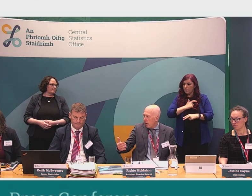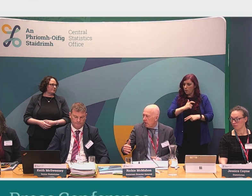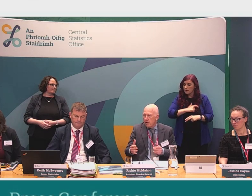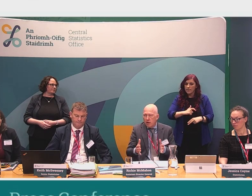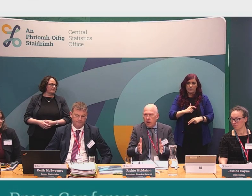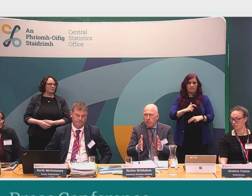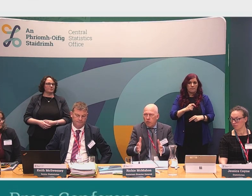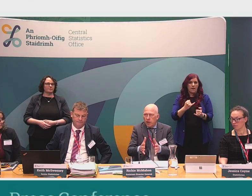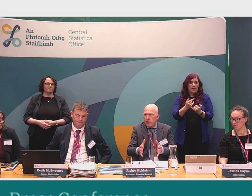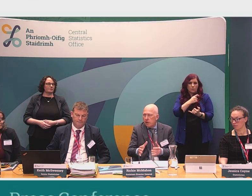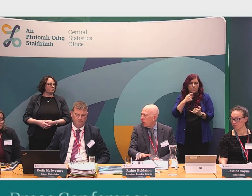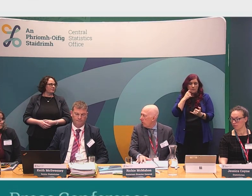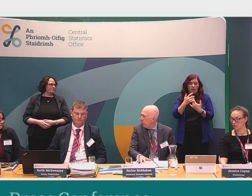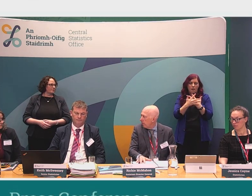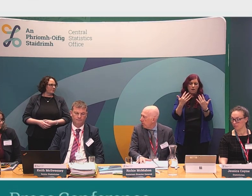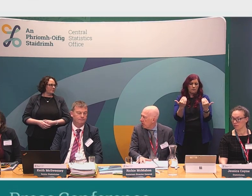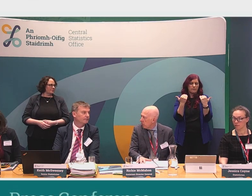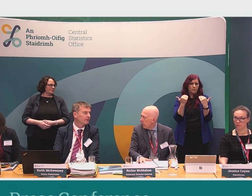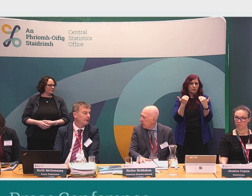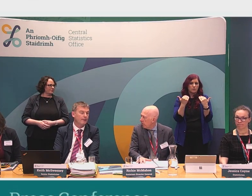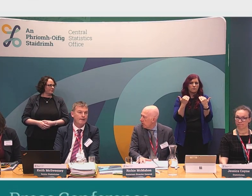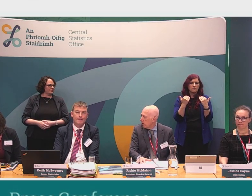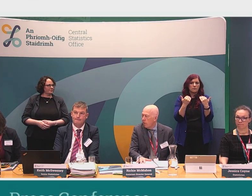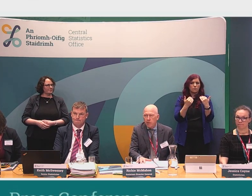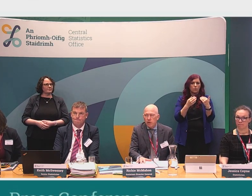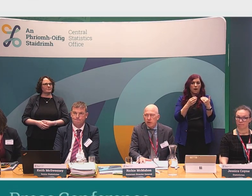outlined, there's a lot more data to come from this survey over